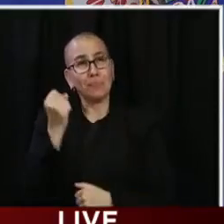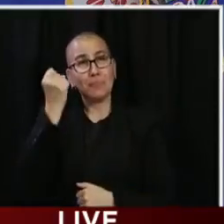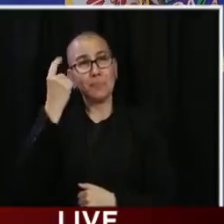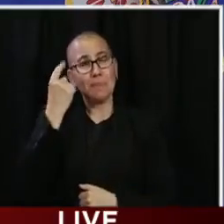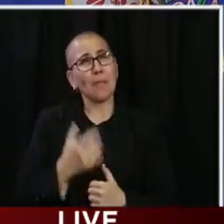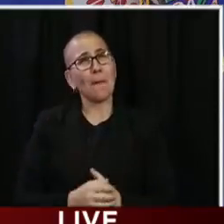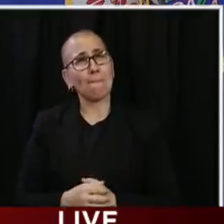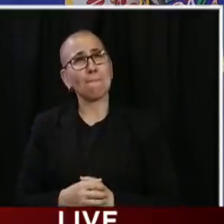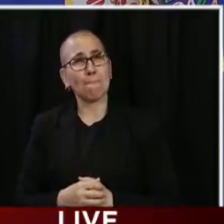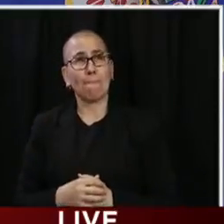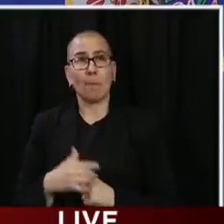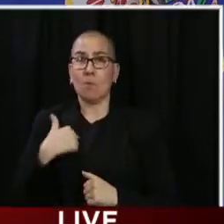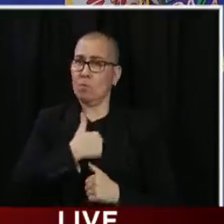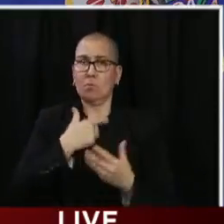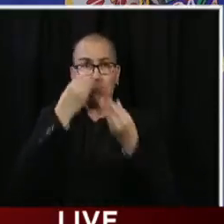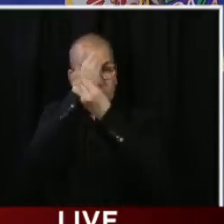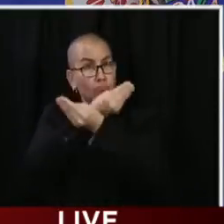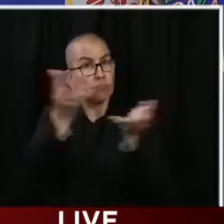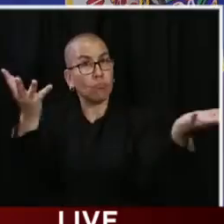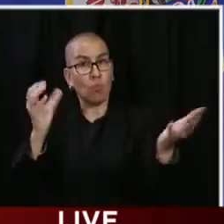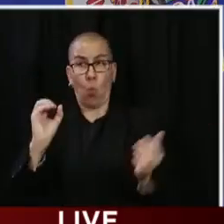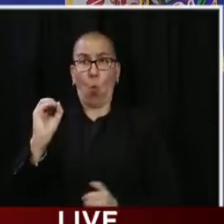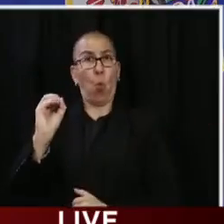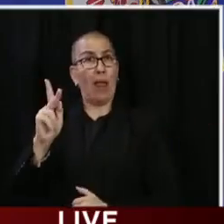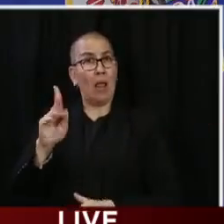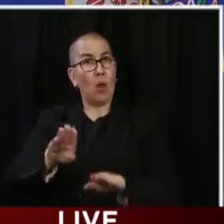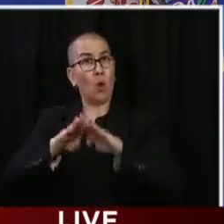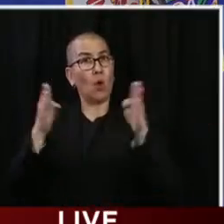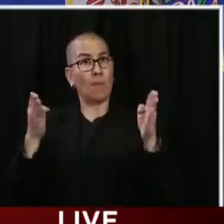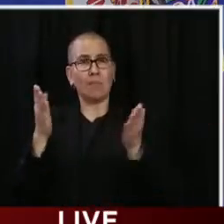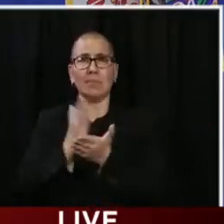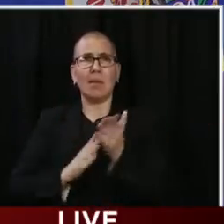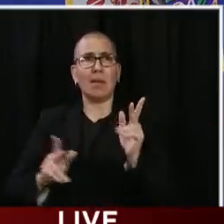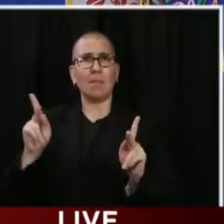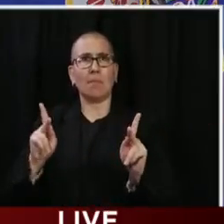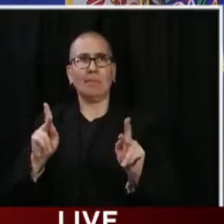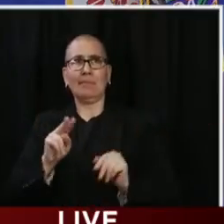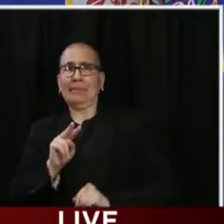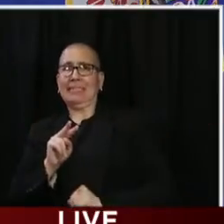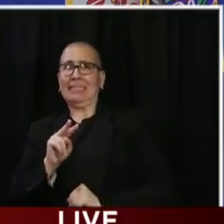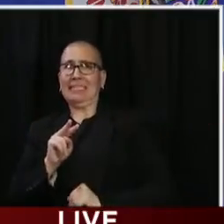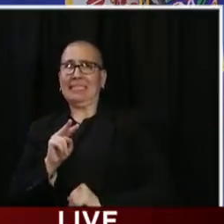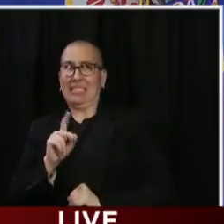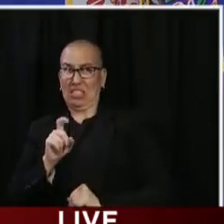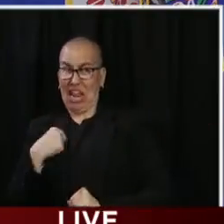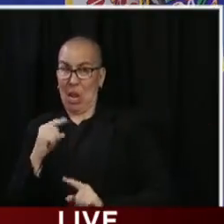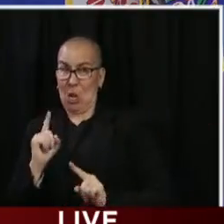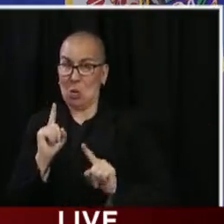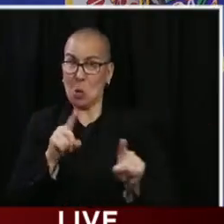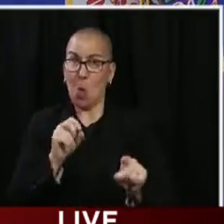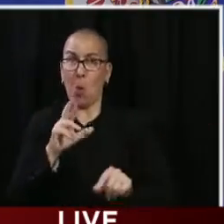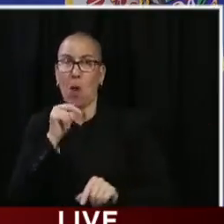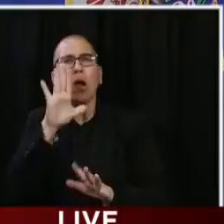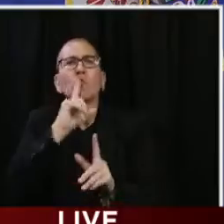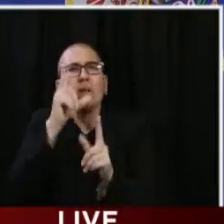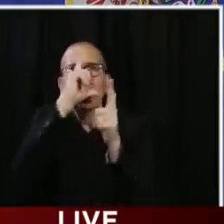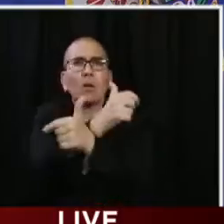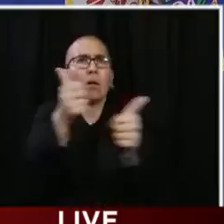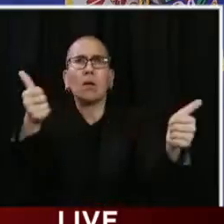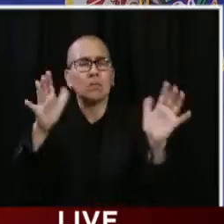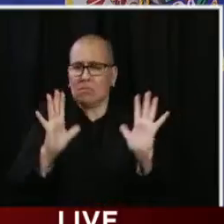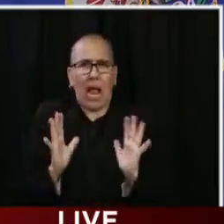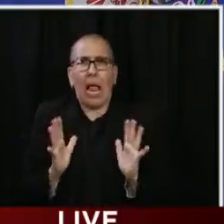they won't come back is if they feel that it's incredibly unsafe. And one of the reasons we have to be so careful about this, if it were just an individual's choice